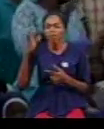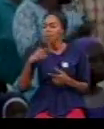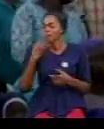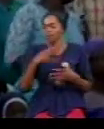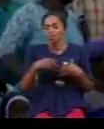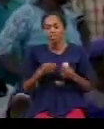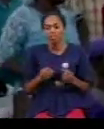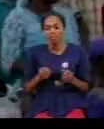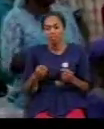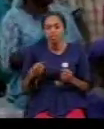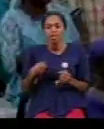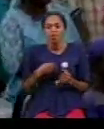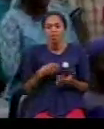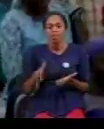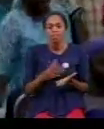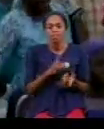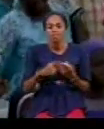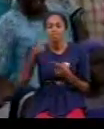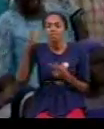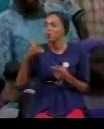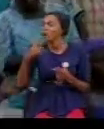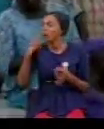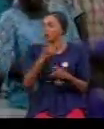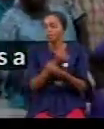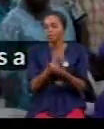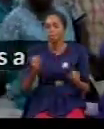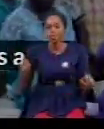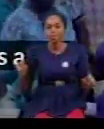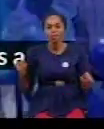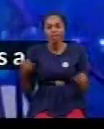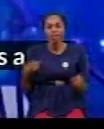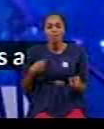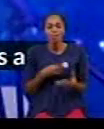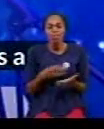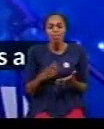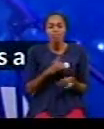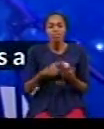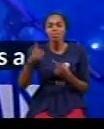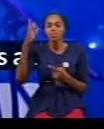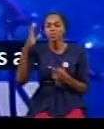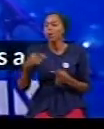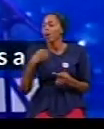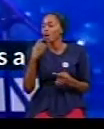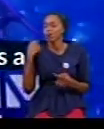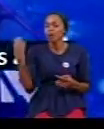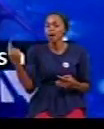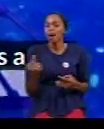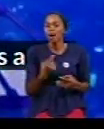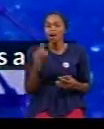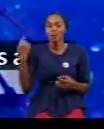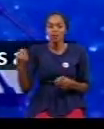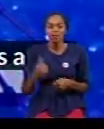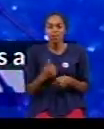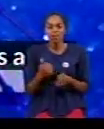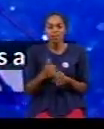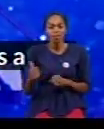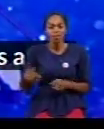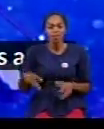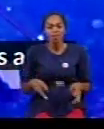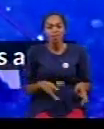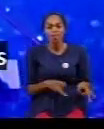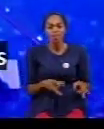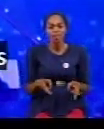who heals. We sing to the God who saves. We sing to the God who always makes a